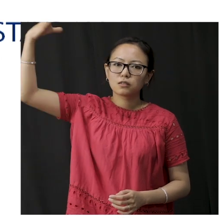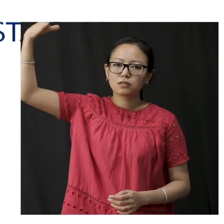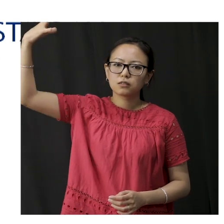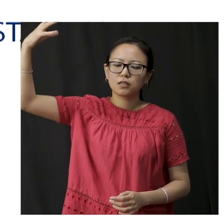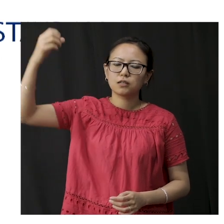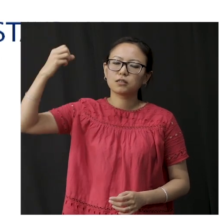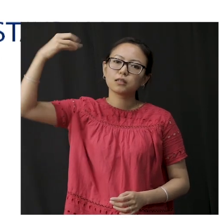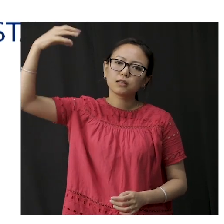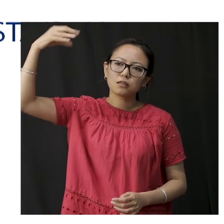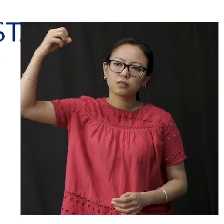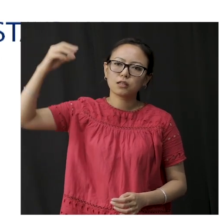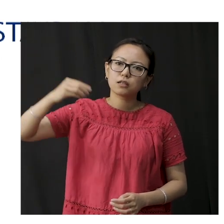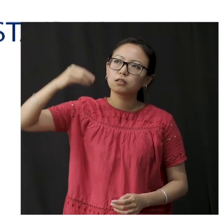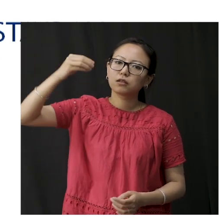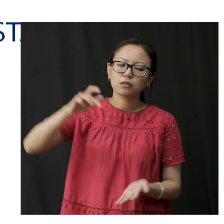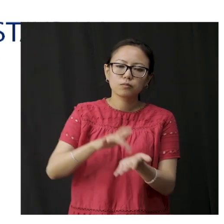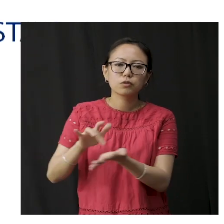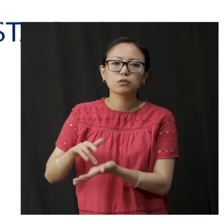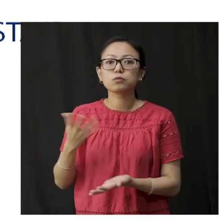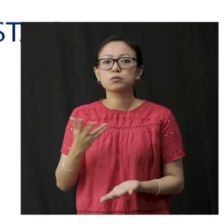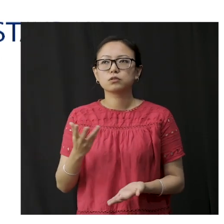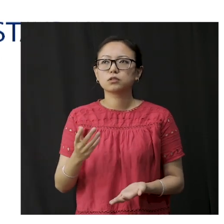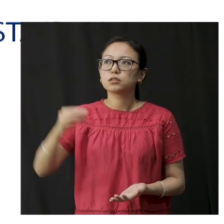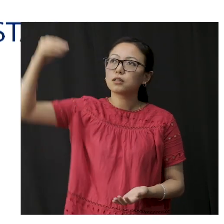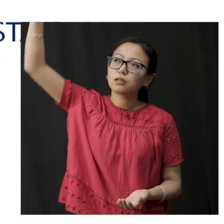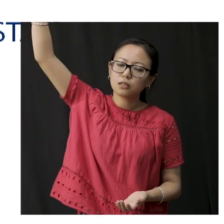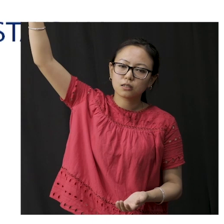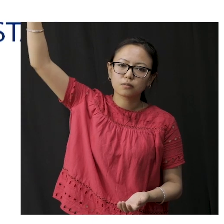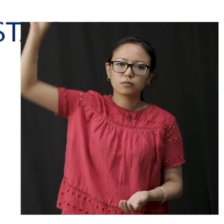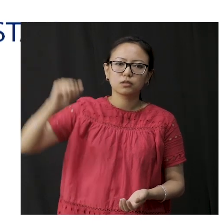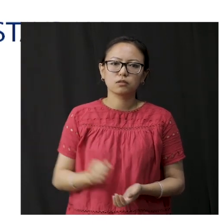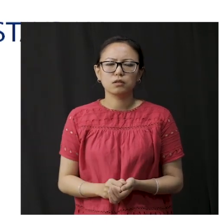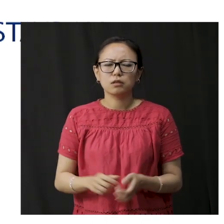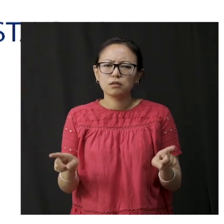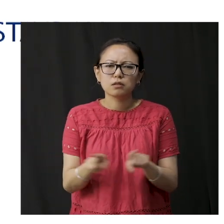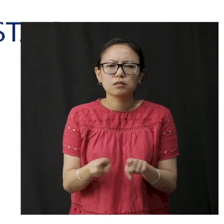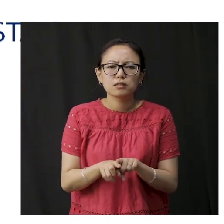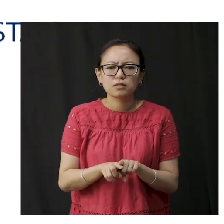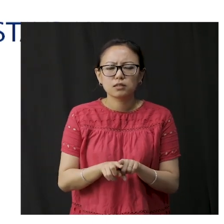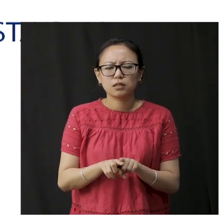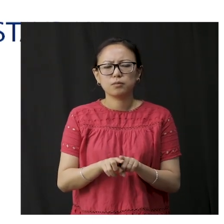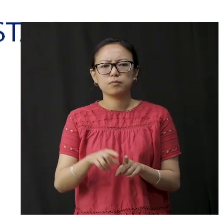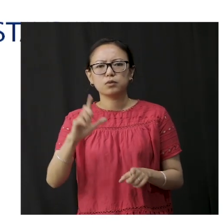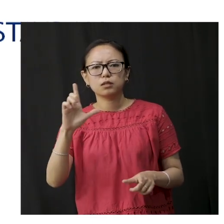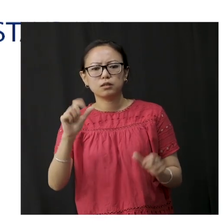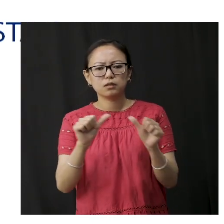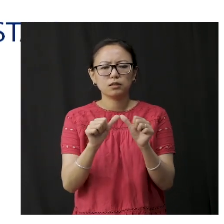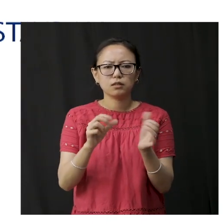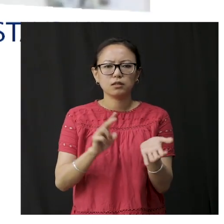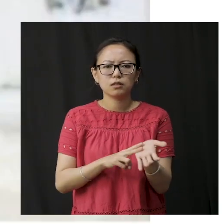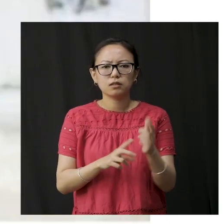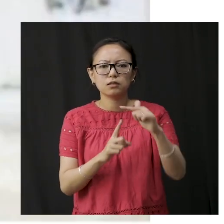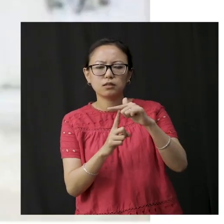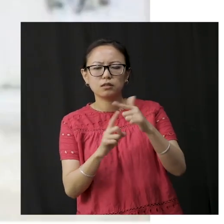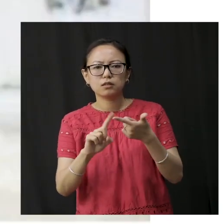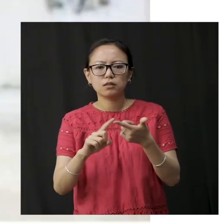Lanterns, it is a lamp that gives light like the sun and the moon. I will show you a